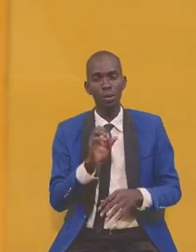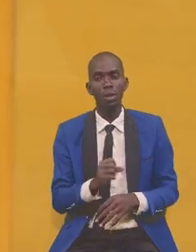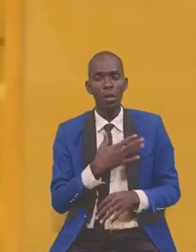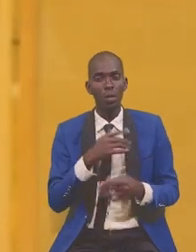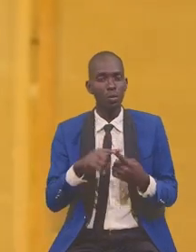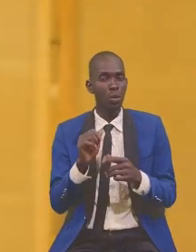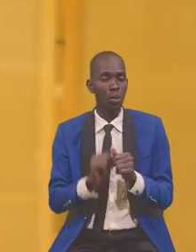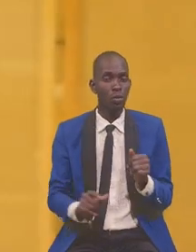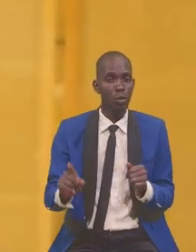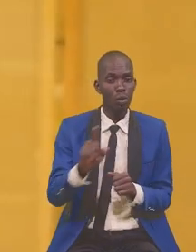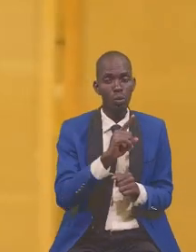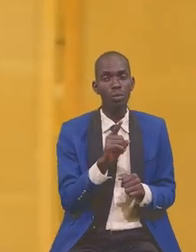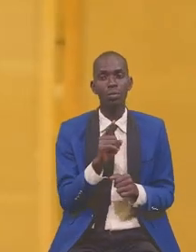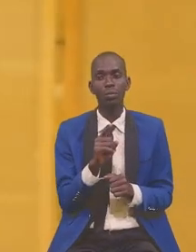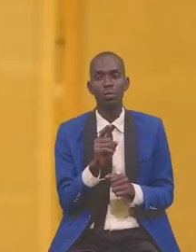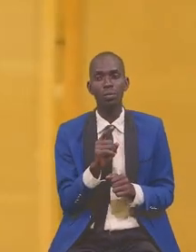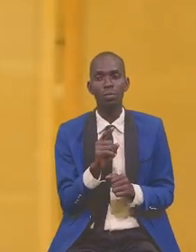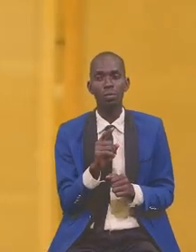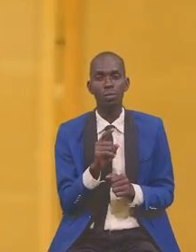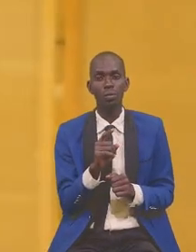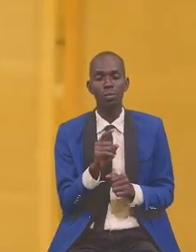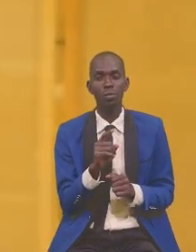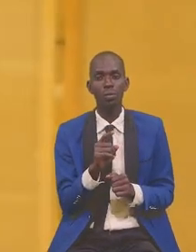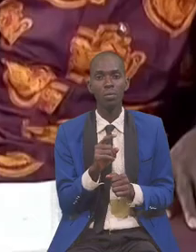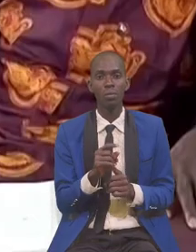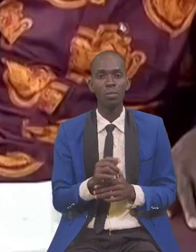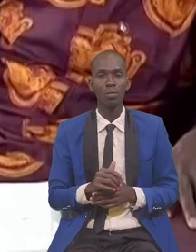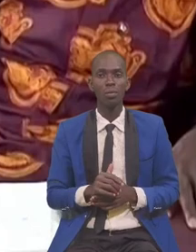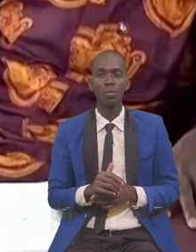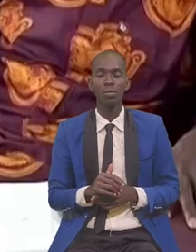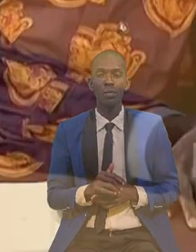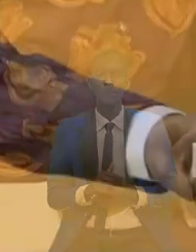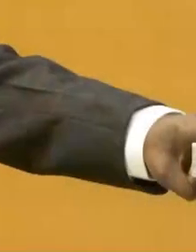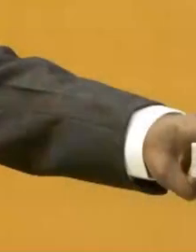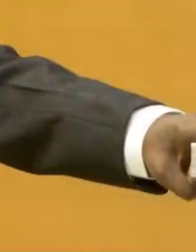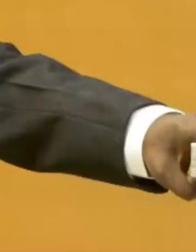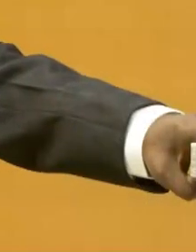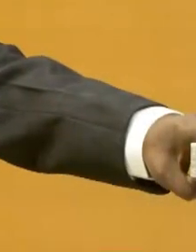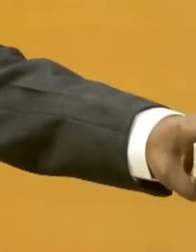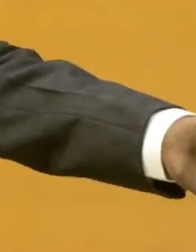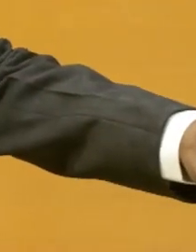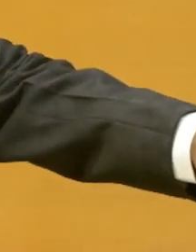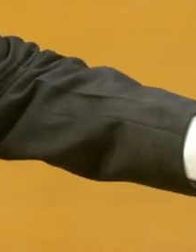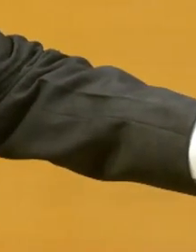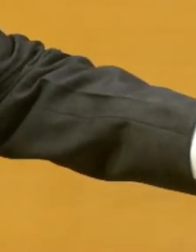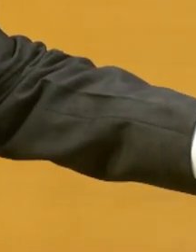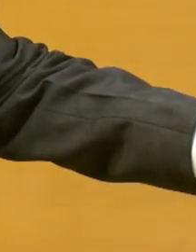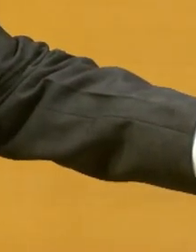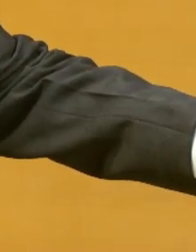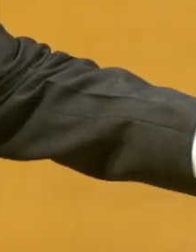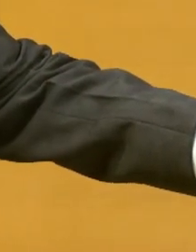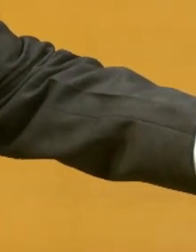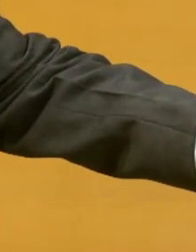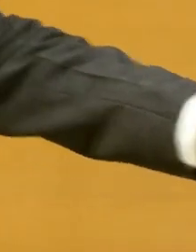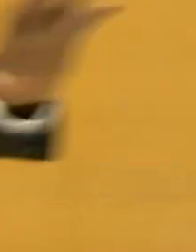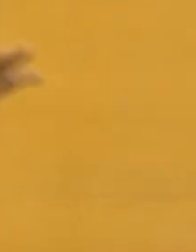everyone, he confirmed the apostleship is not